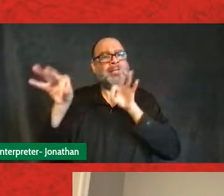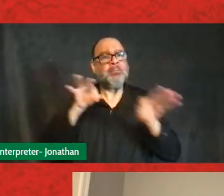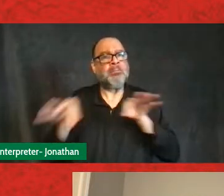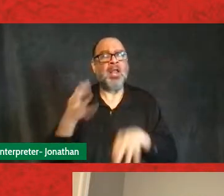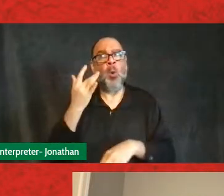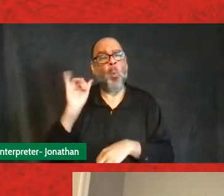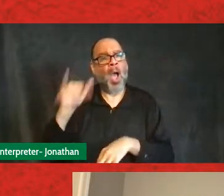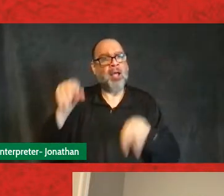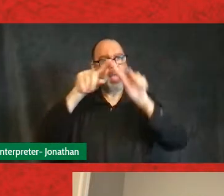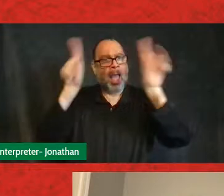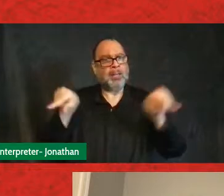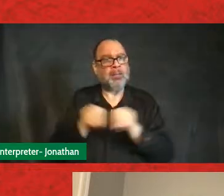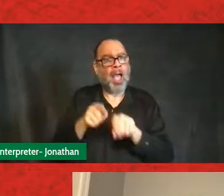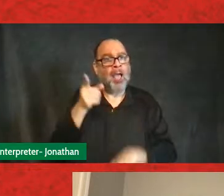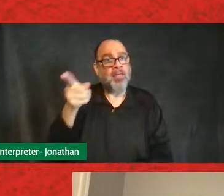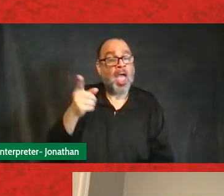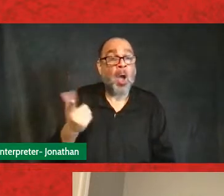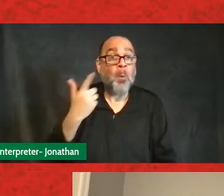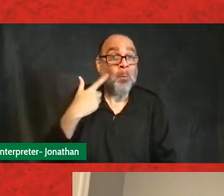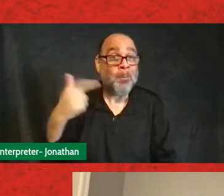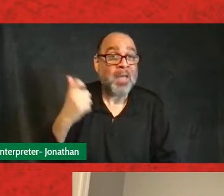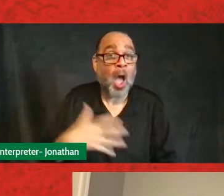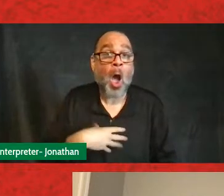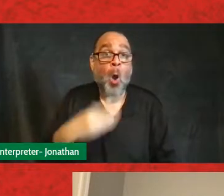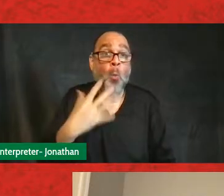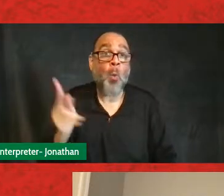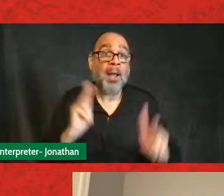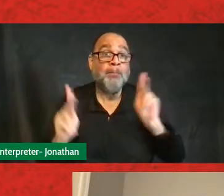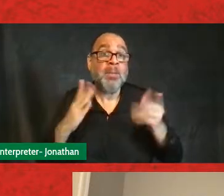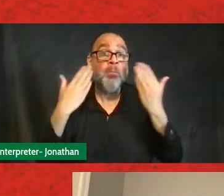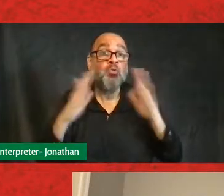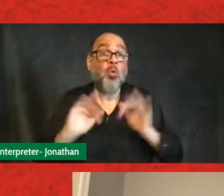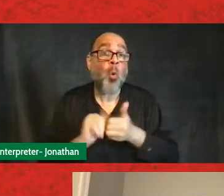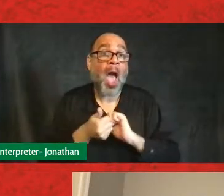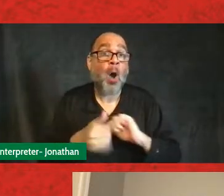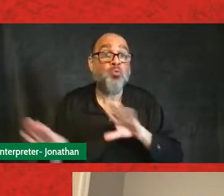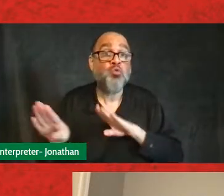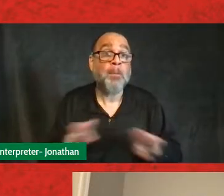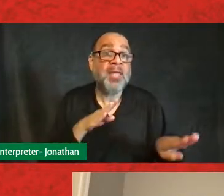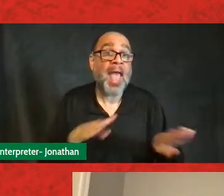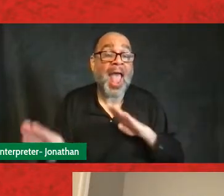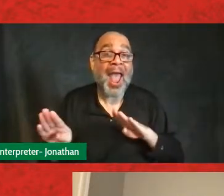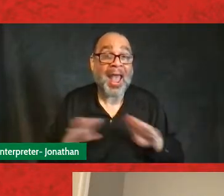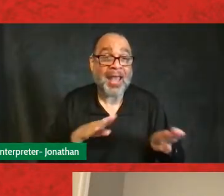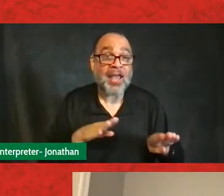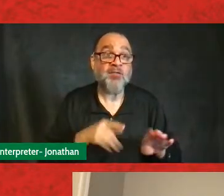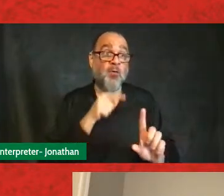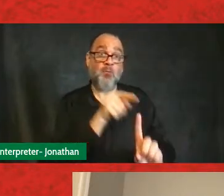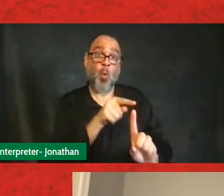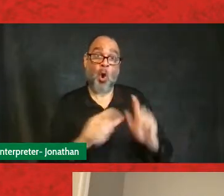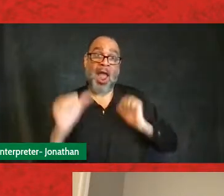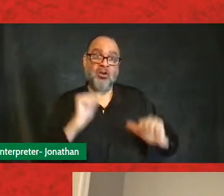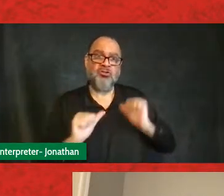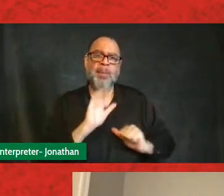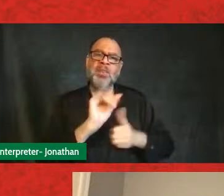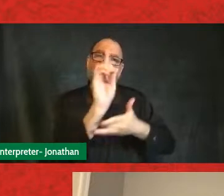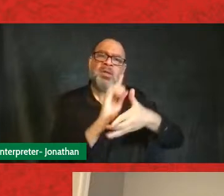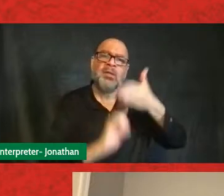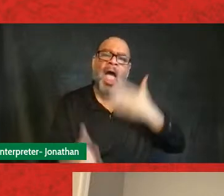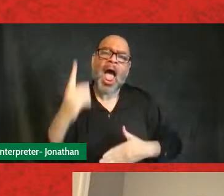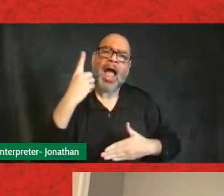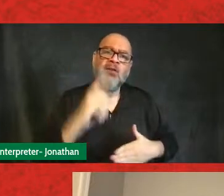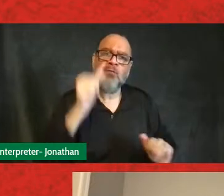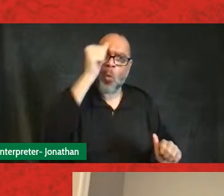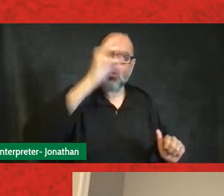here. Because white people do not know how to behave at entertainments designed for ladies and gentlemen of color. It was a class thing.